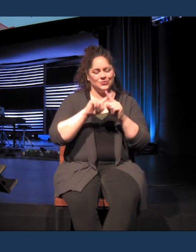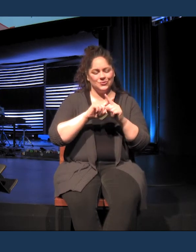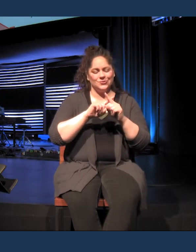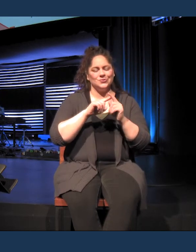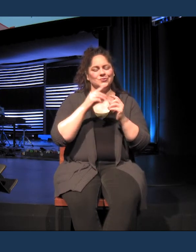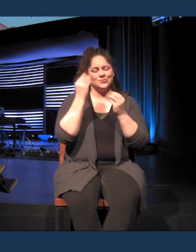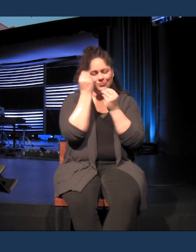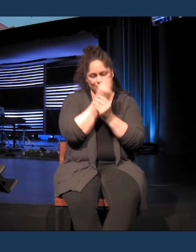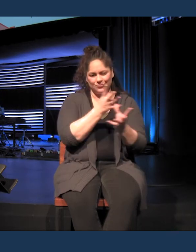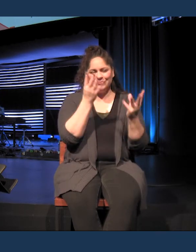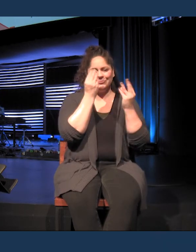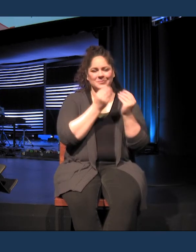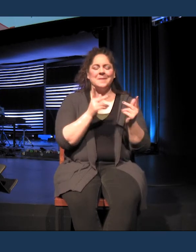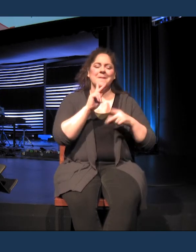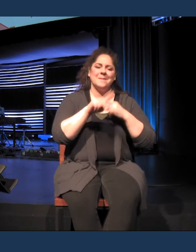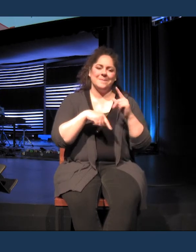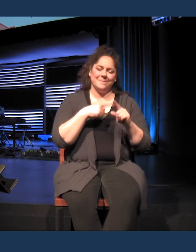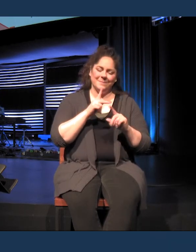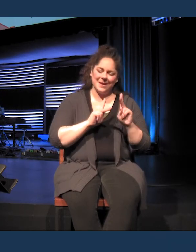of Jesus.